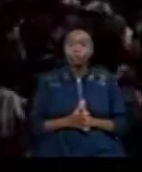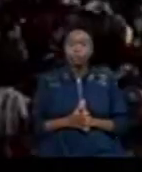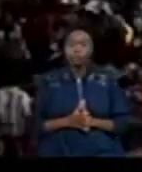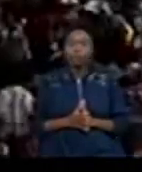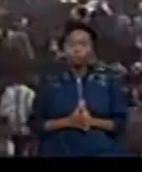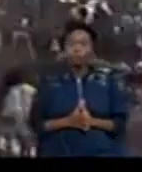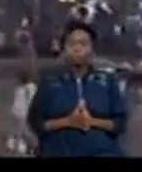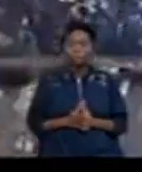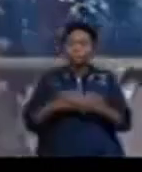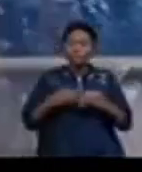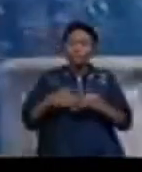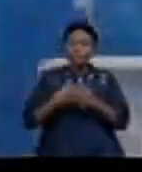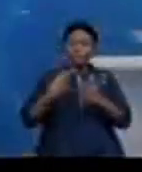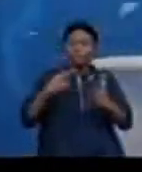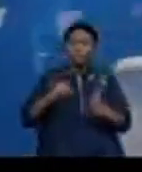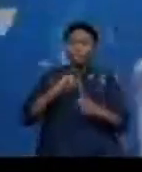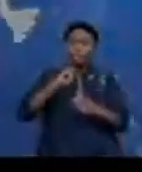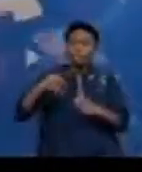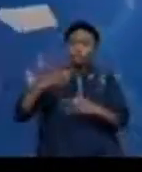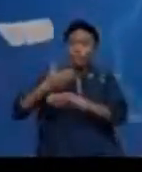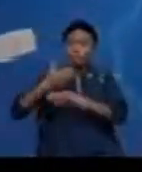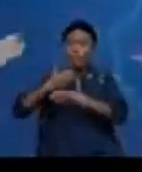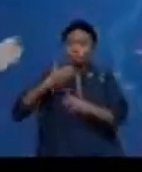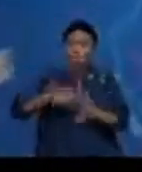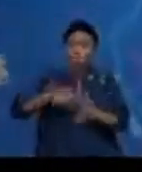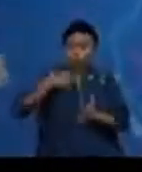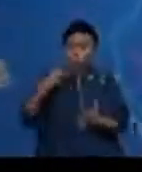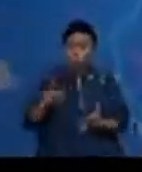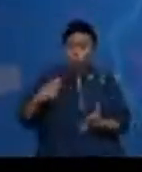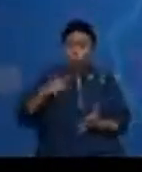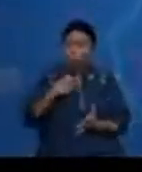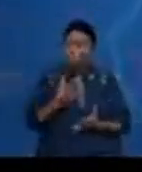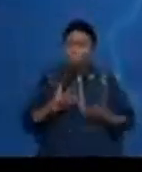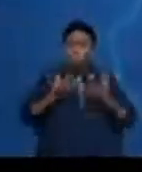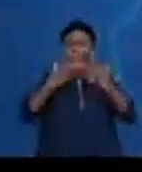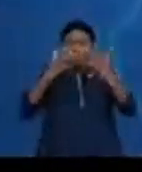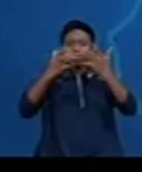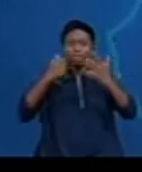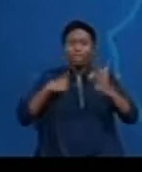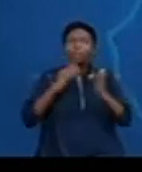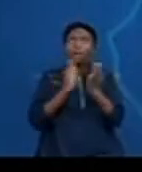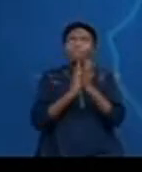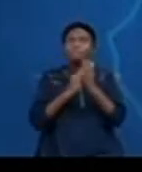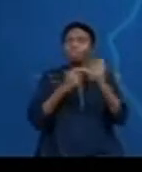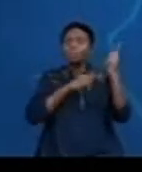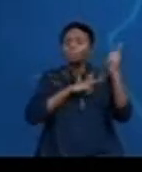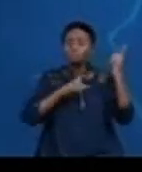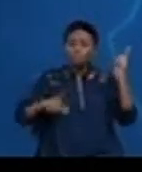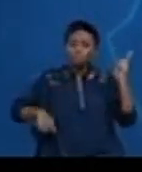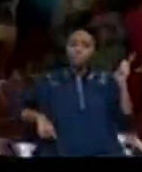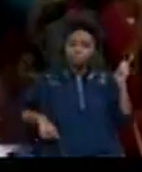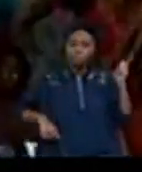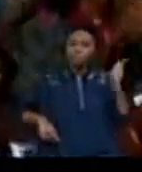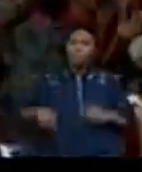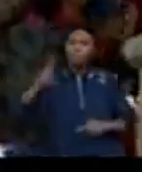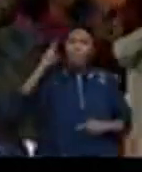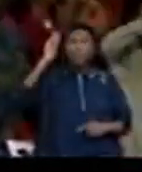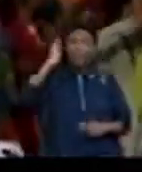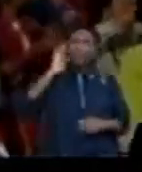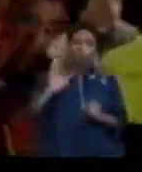Even before the Jericho walls fall, we're shouting, we're praising the Lord. He